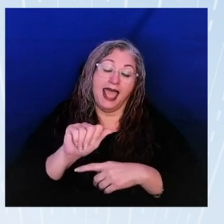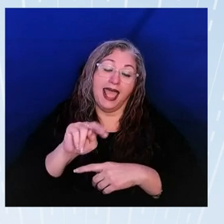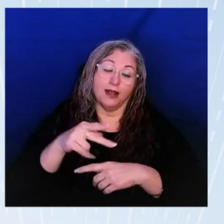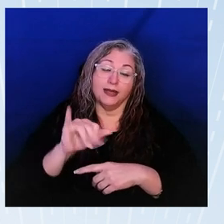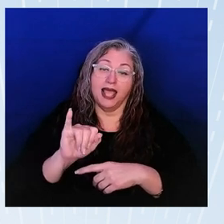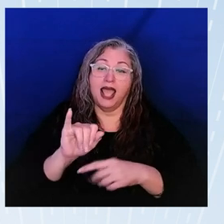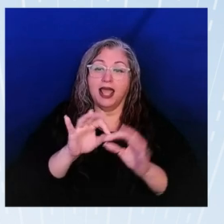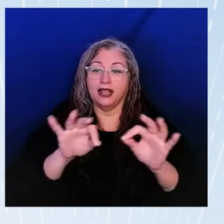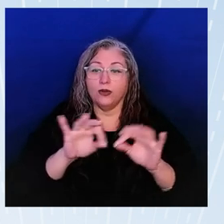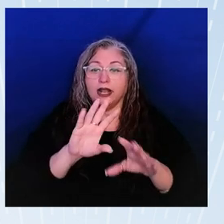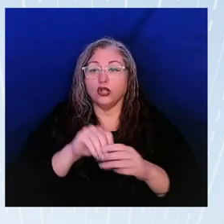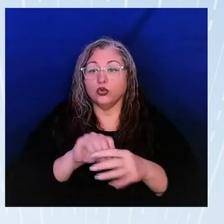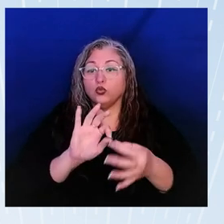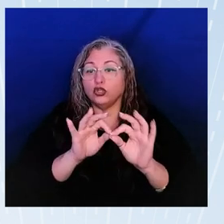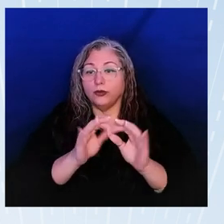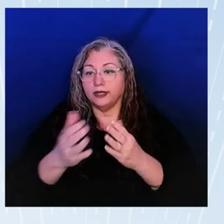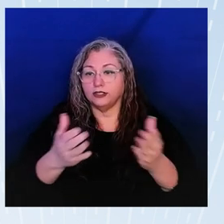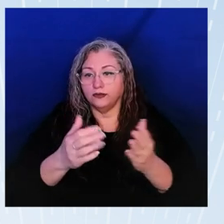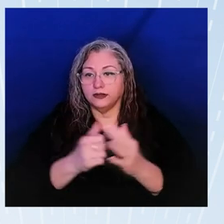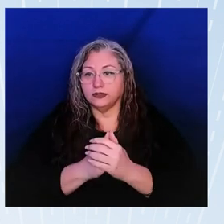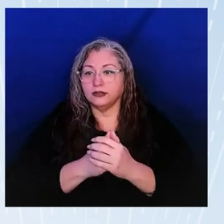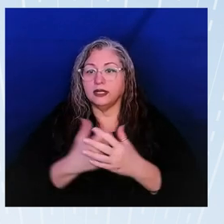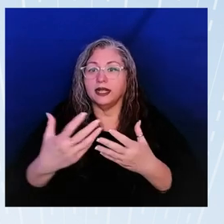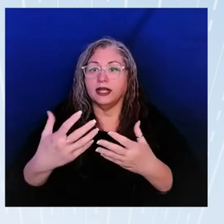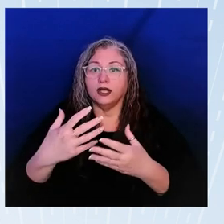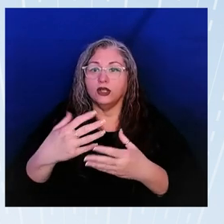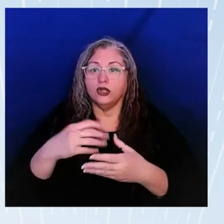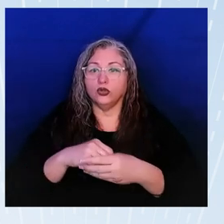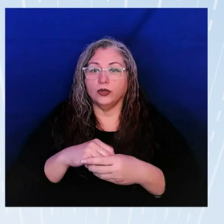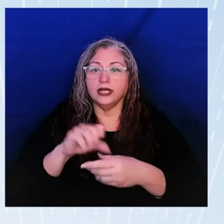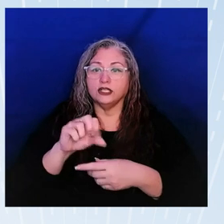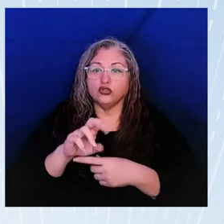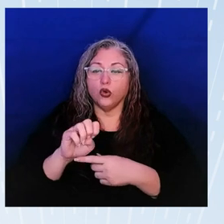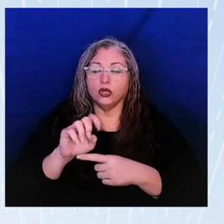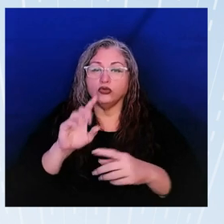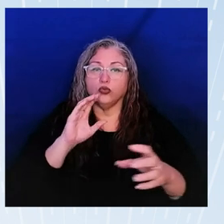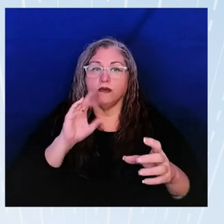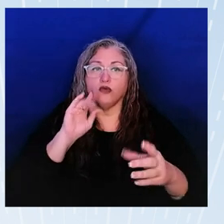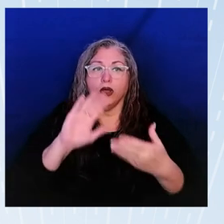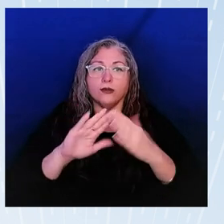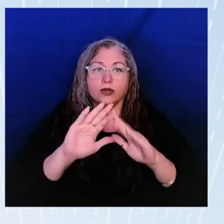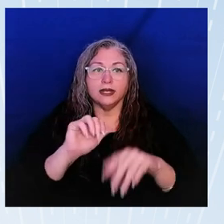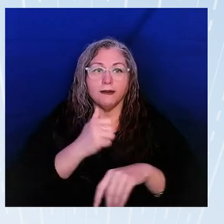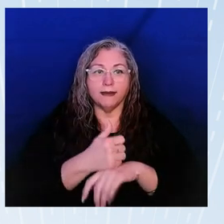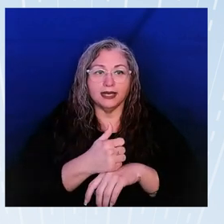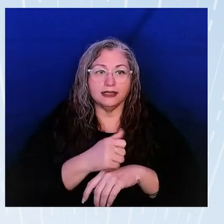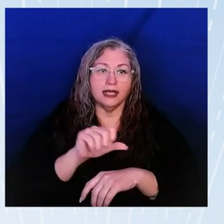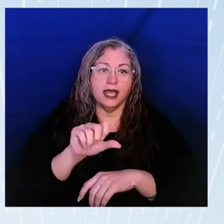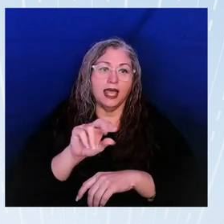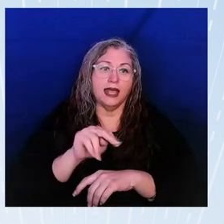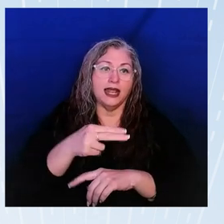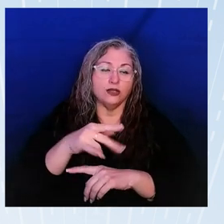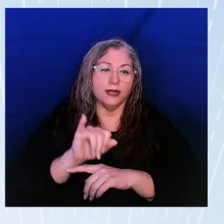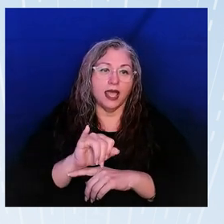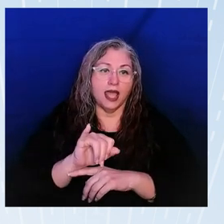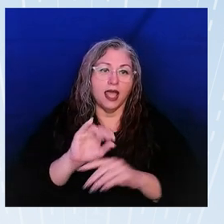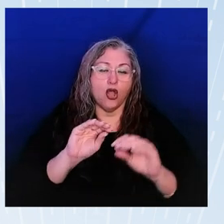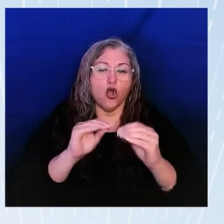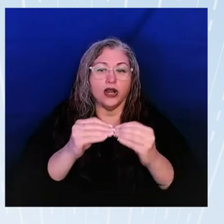interpretation services, and increasing resources to community-based AA and NHPI organizations that can